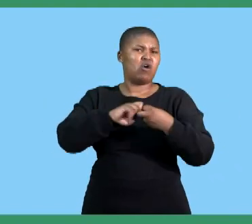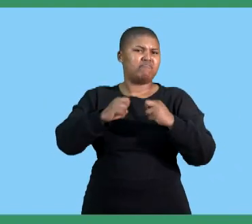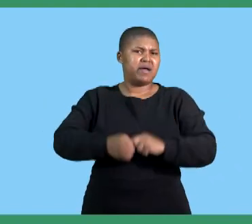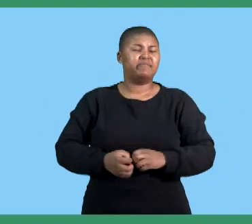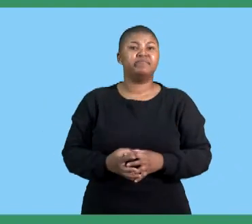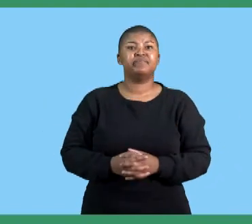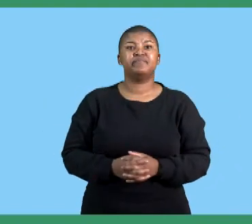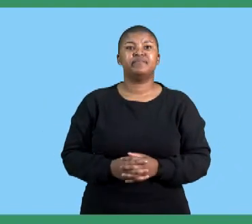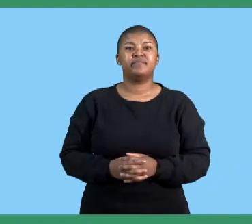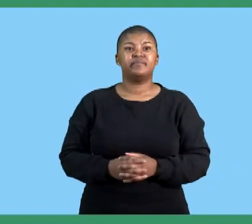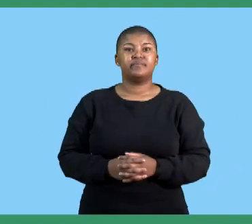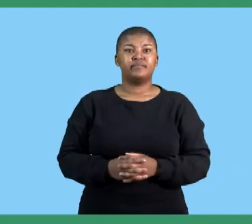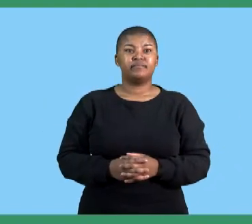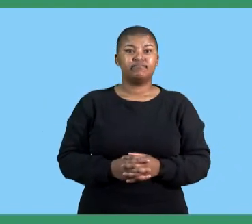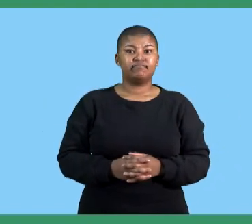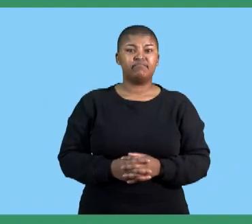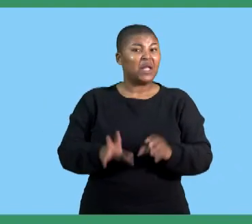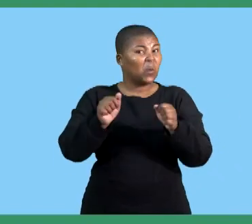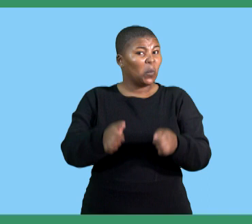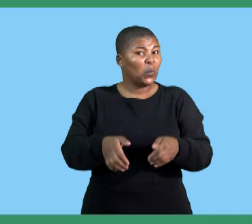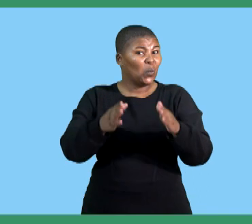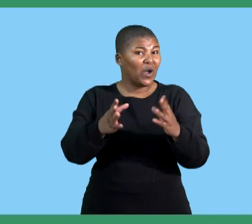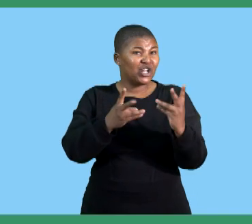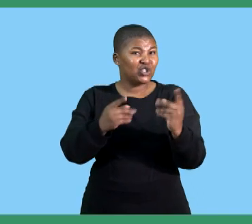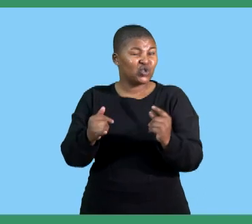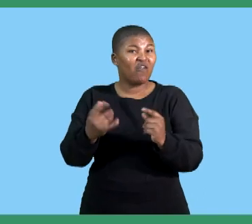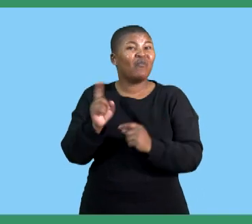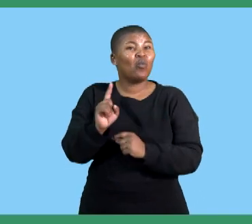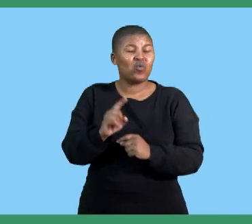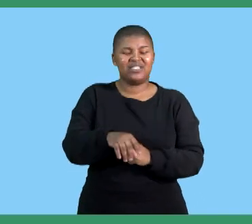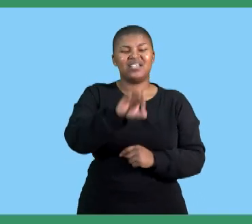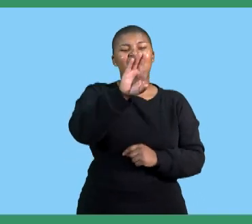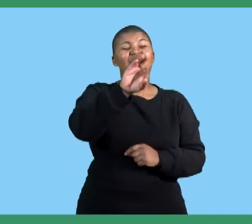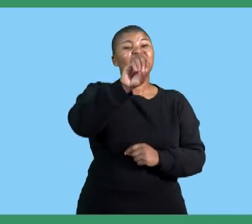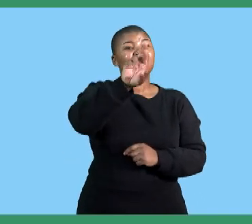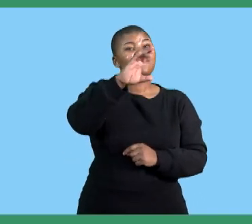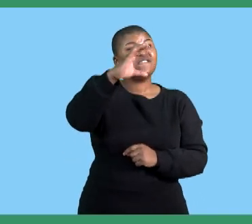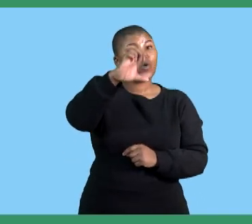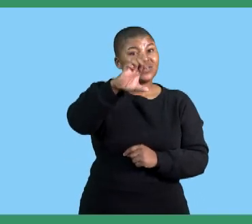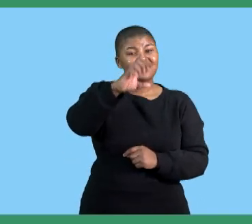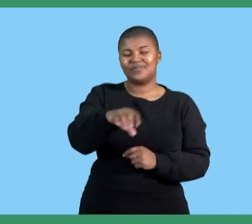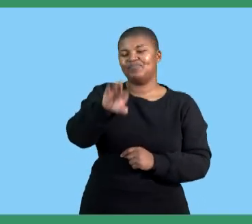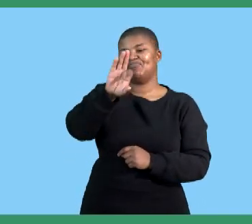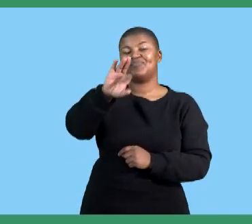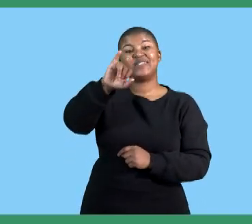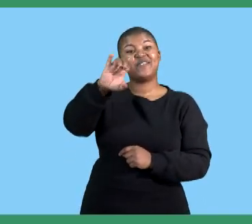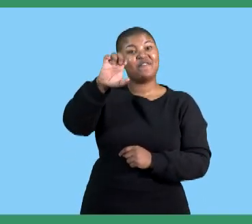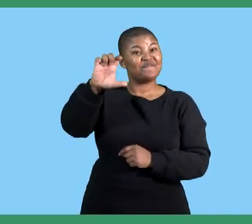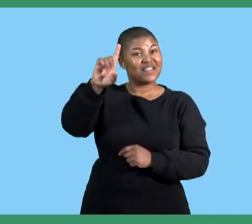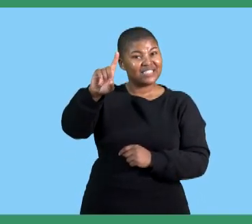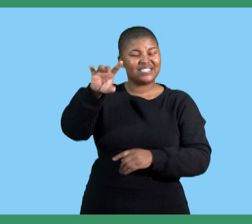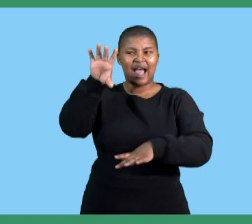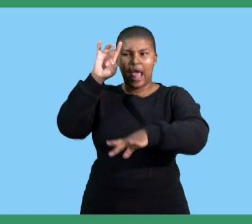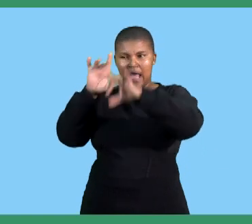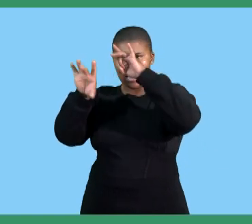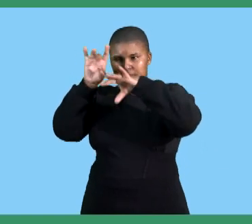The second problem-solving technique that we have is called the force field analysis. Now let's take a look